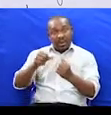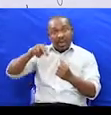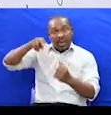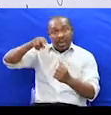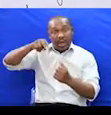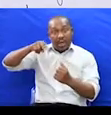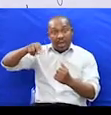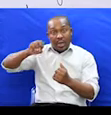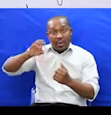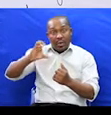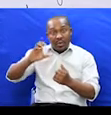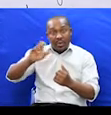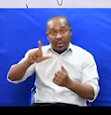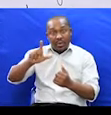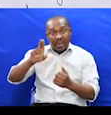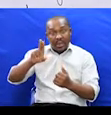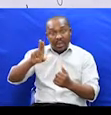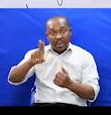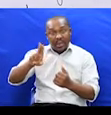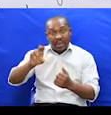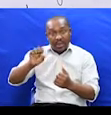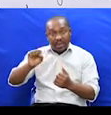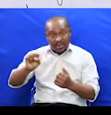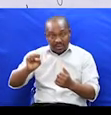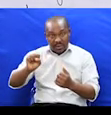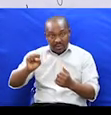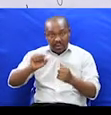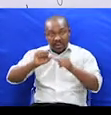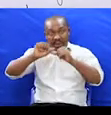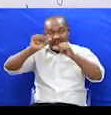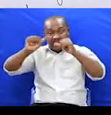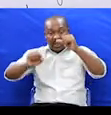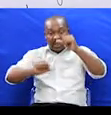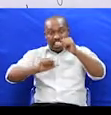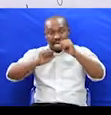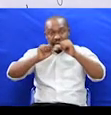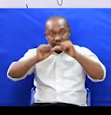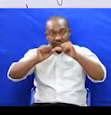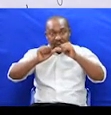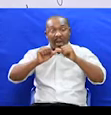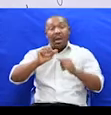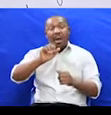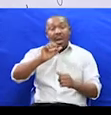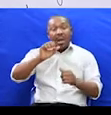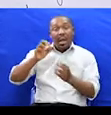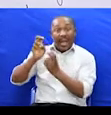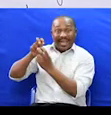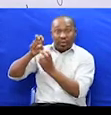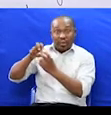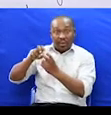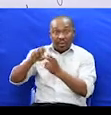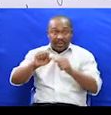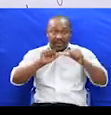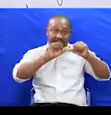what? Surrounding the nucleus. The electron is surrounding what? The nucleus.